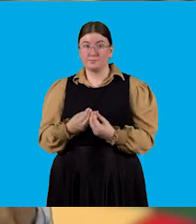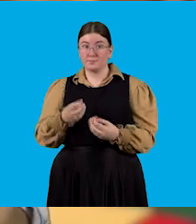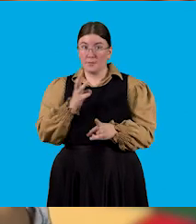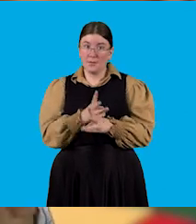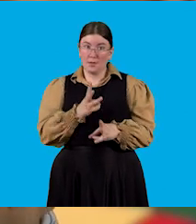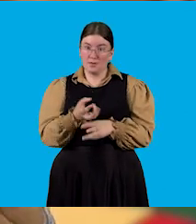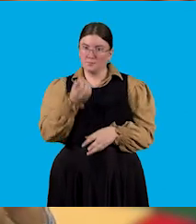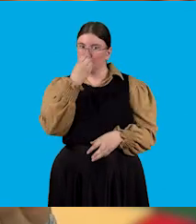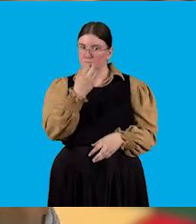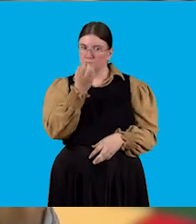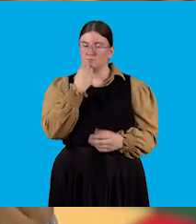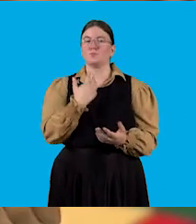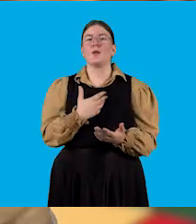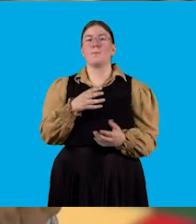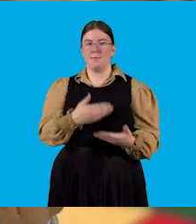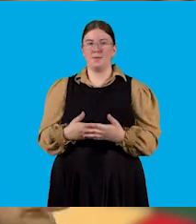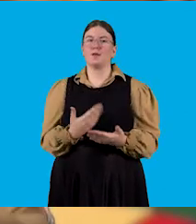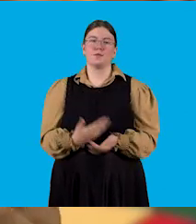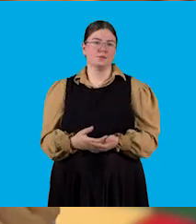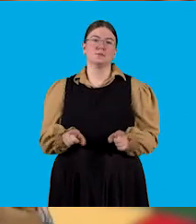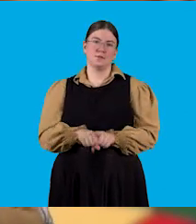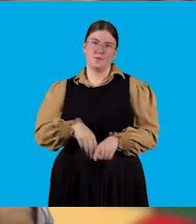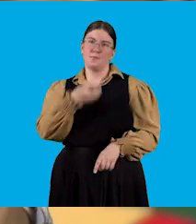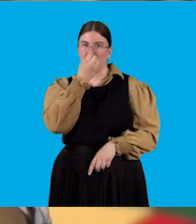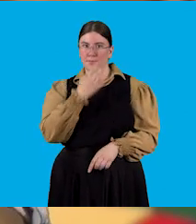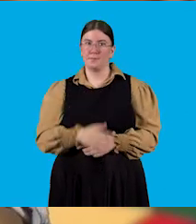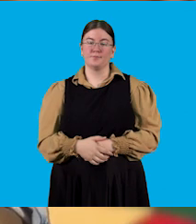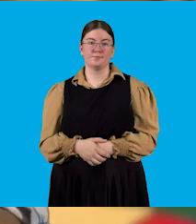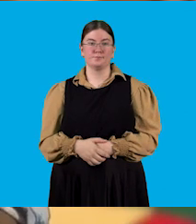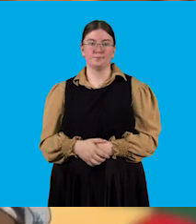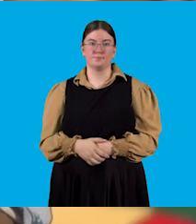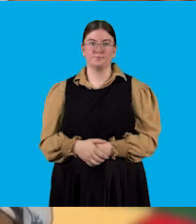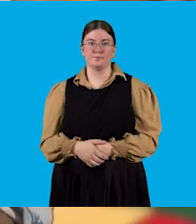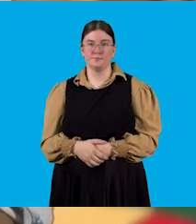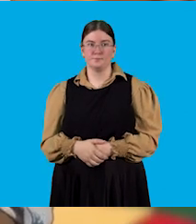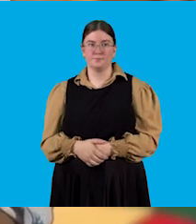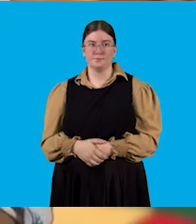and whatever that the mother is putting in or ingesting into their system.